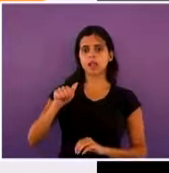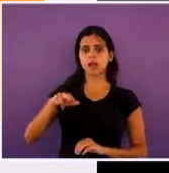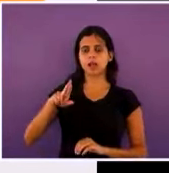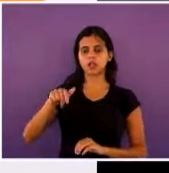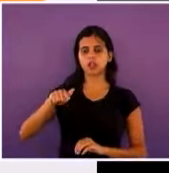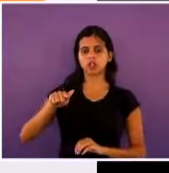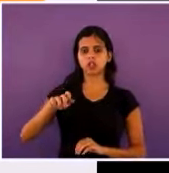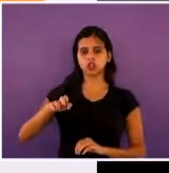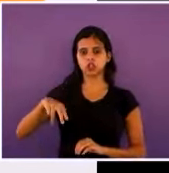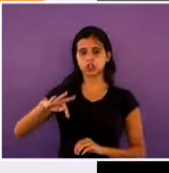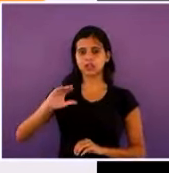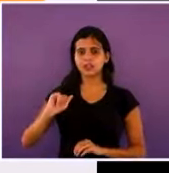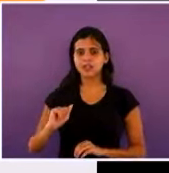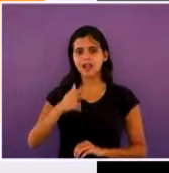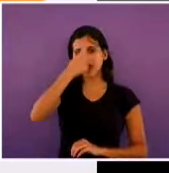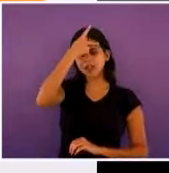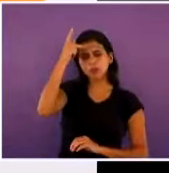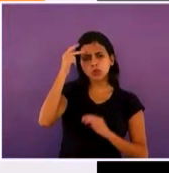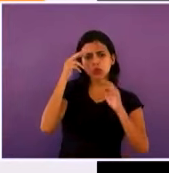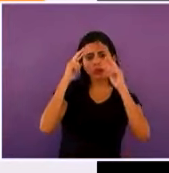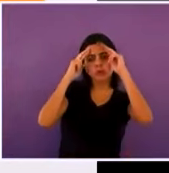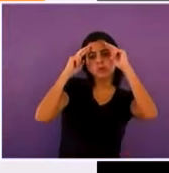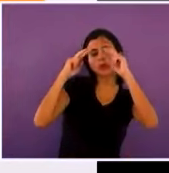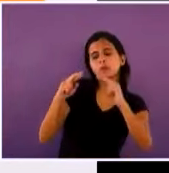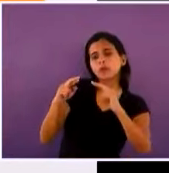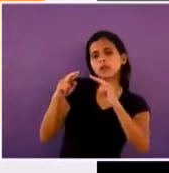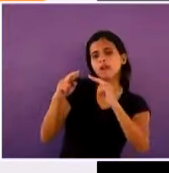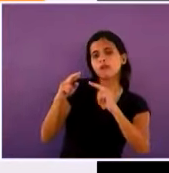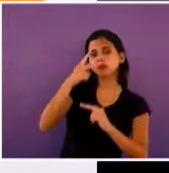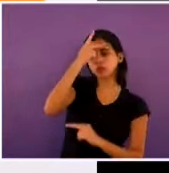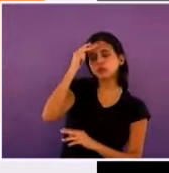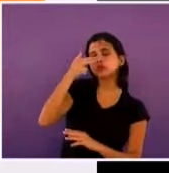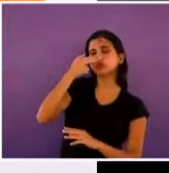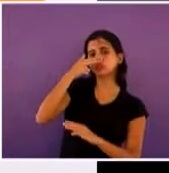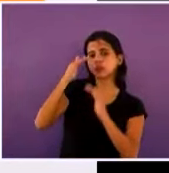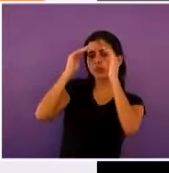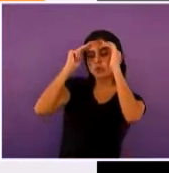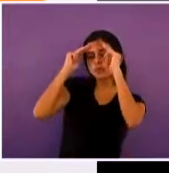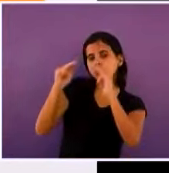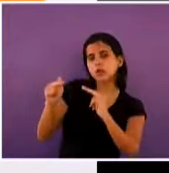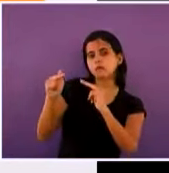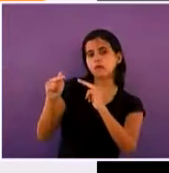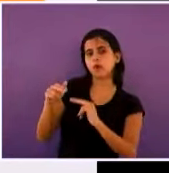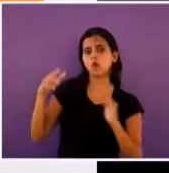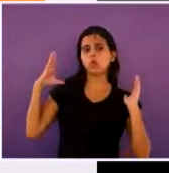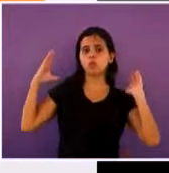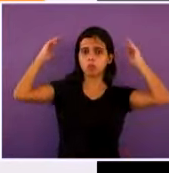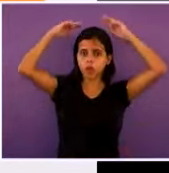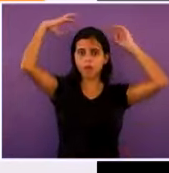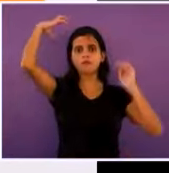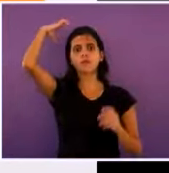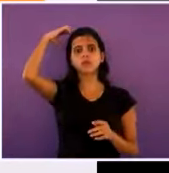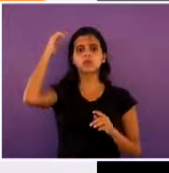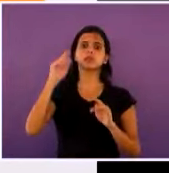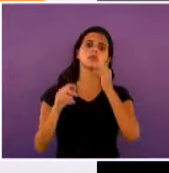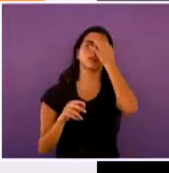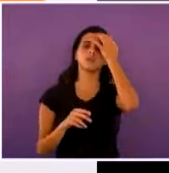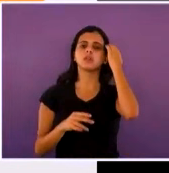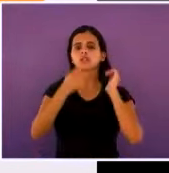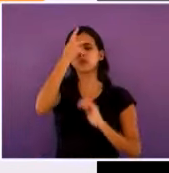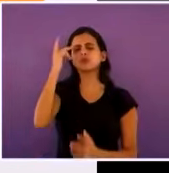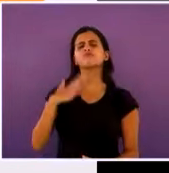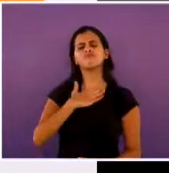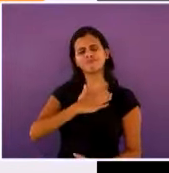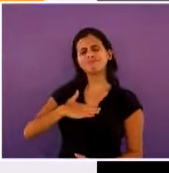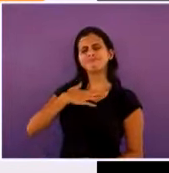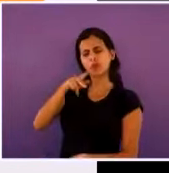muito conhecido entre os líderes evangélicos. And most of them really liked him. E muitos deles, a maior parte gostava dele.